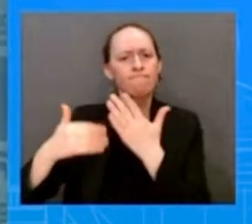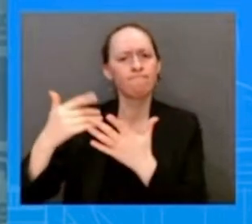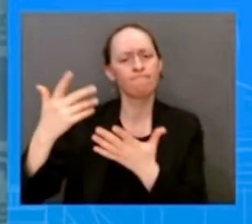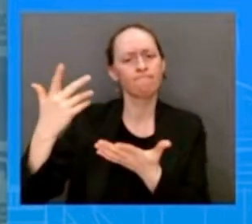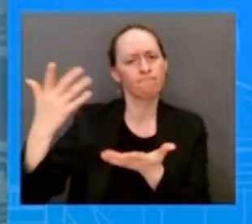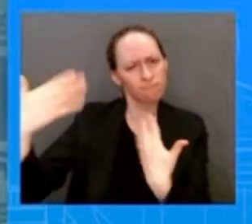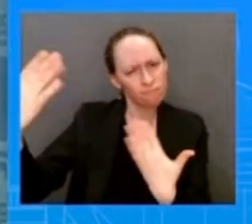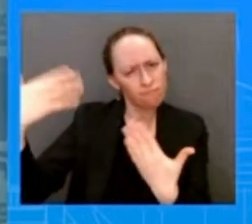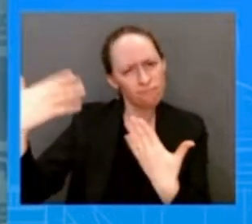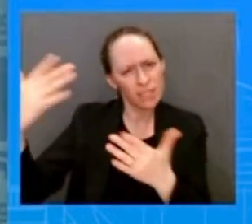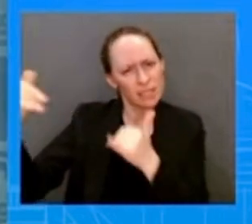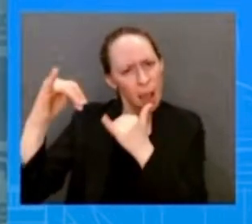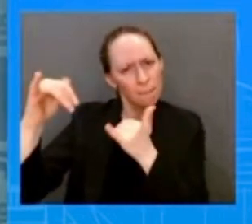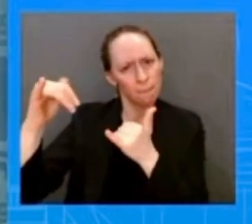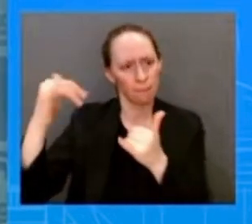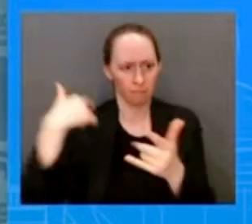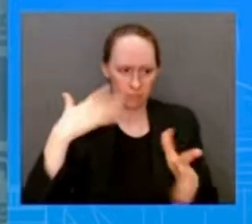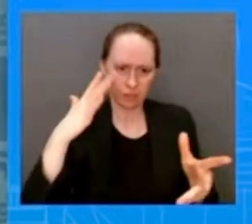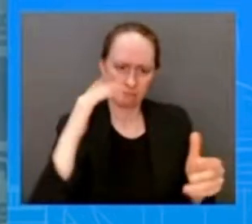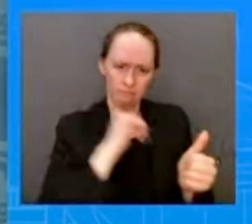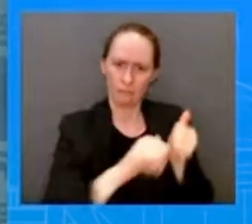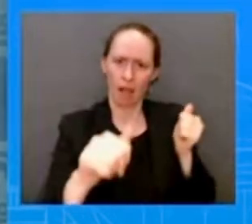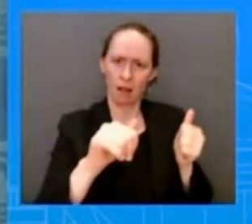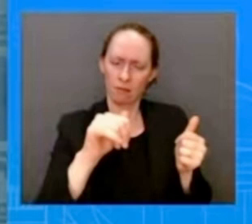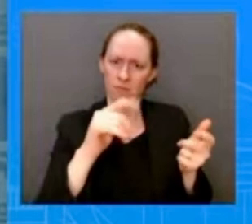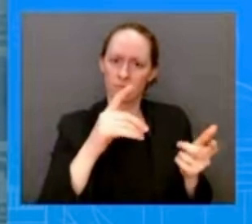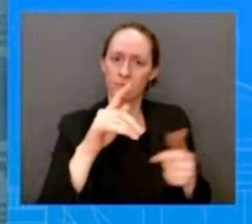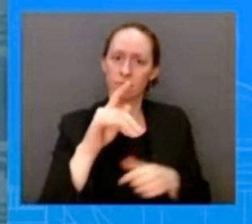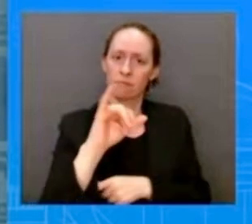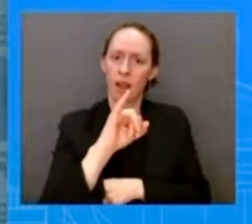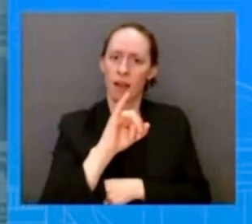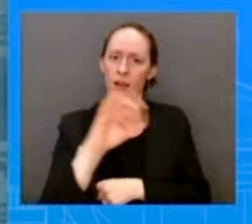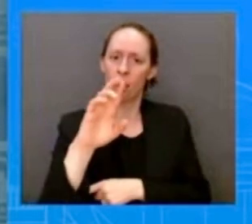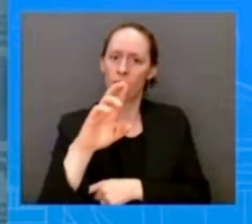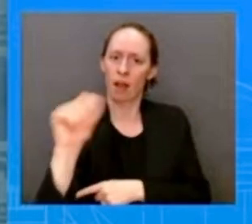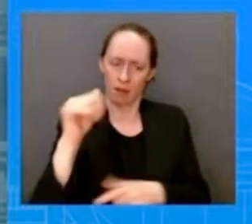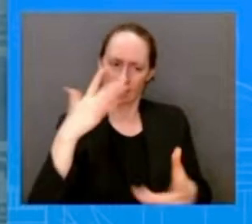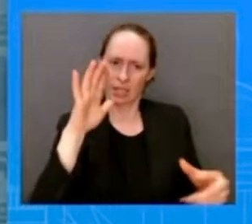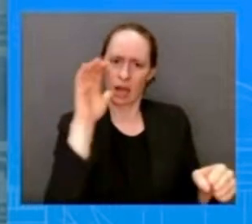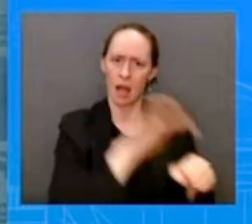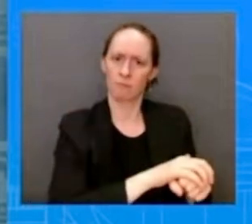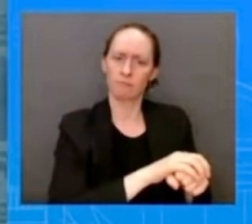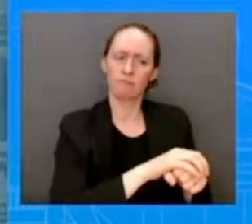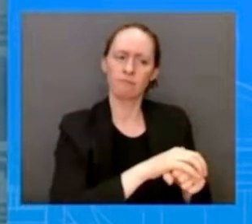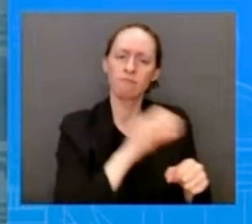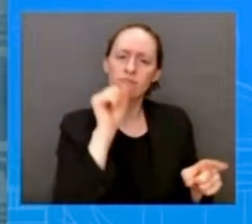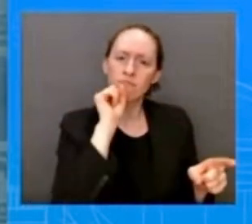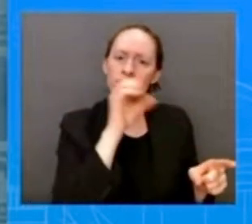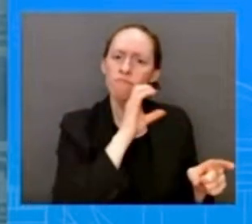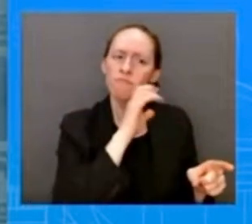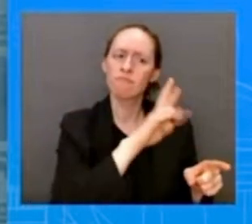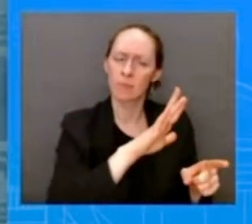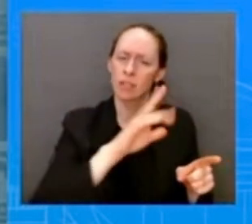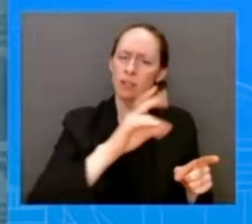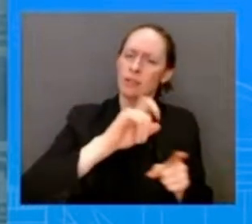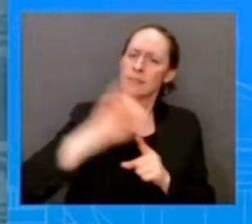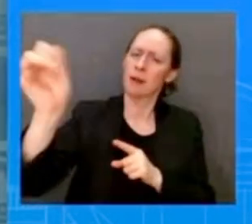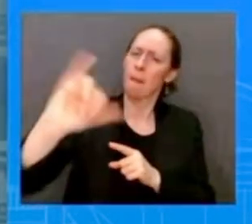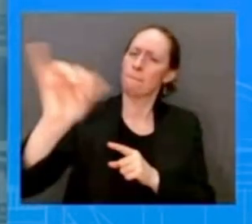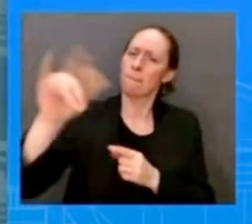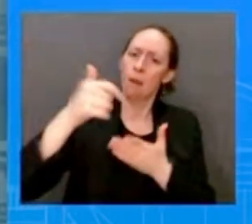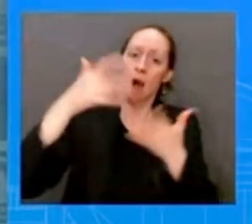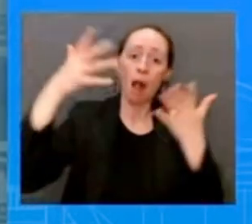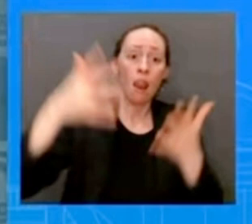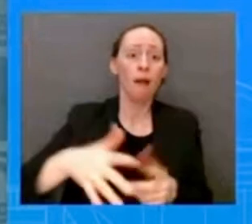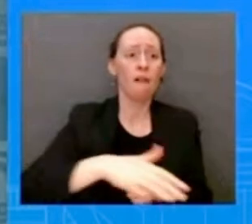Reduction Act passed. And because of that, we saw a cap for seniors and for Medicare at $35. And the president said